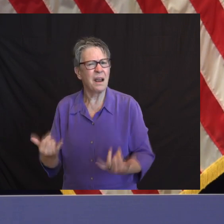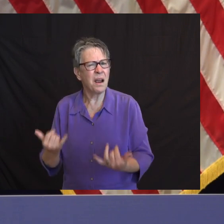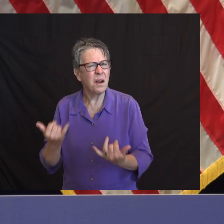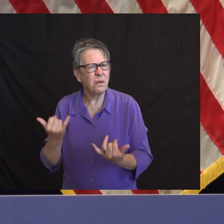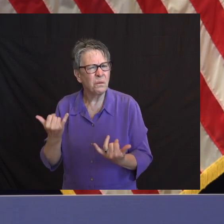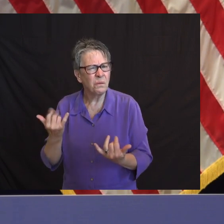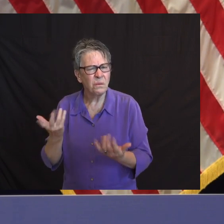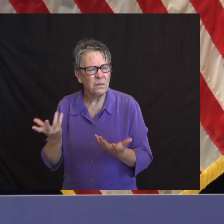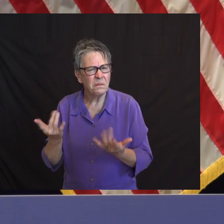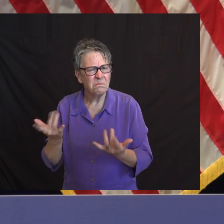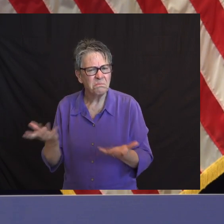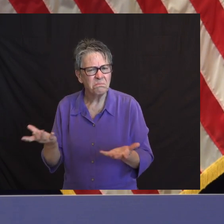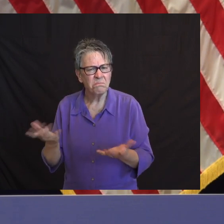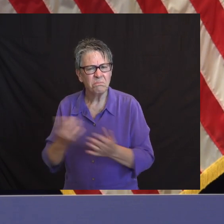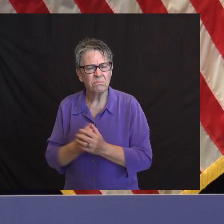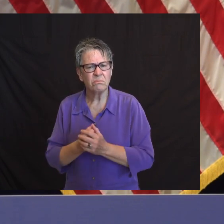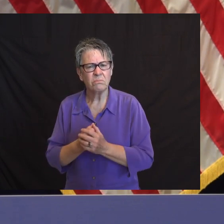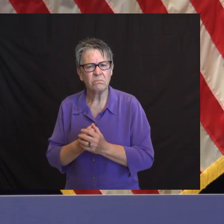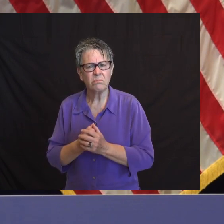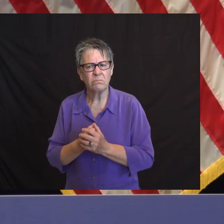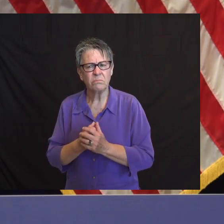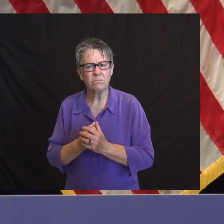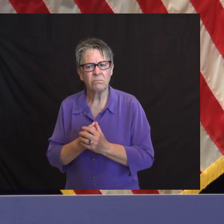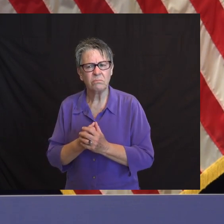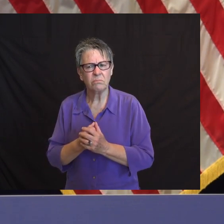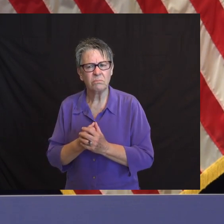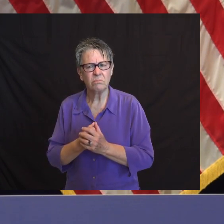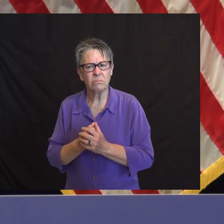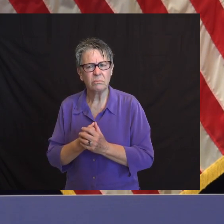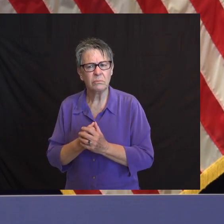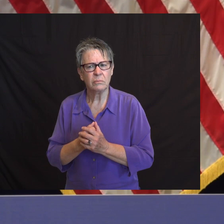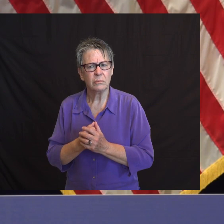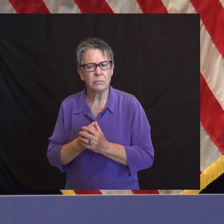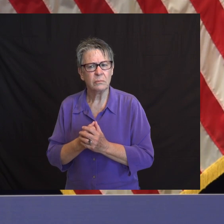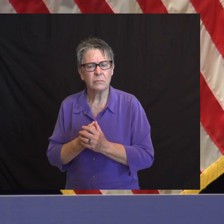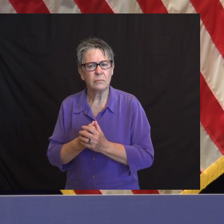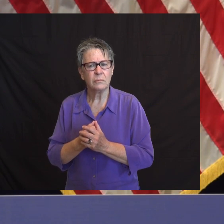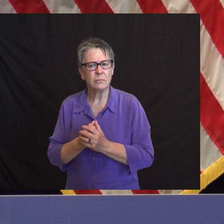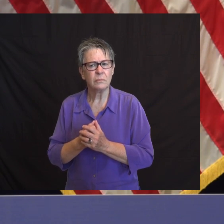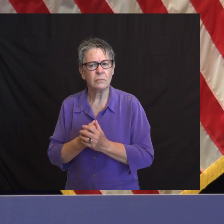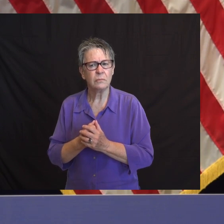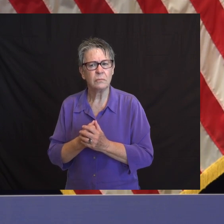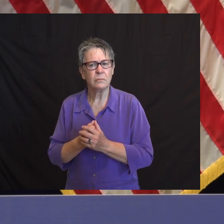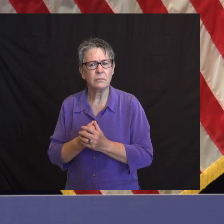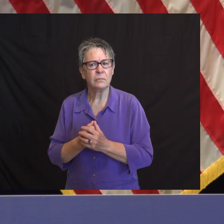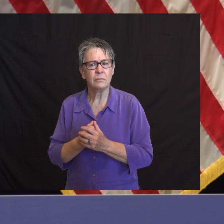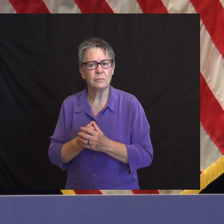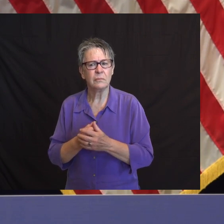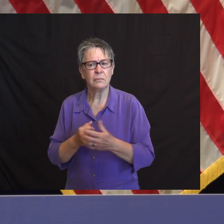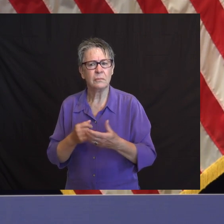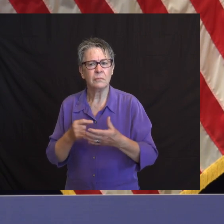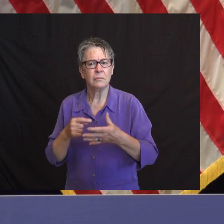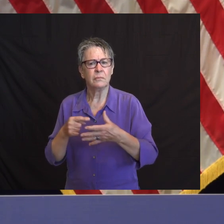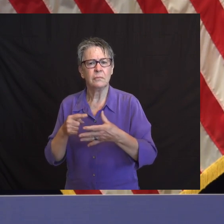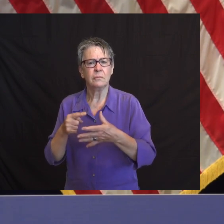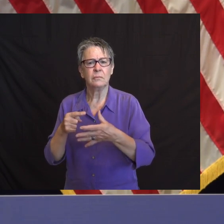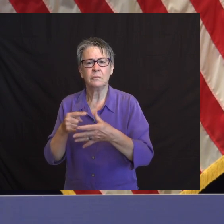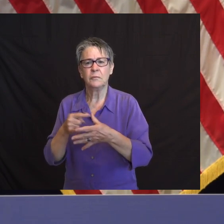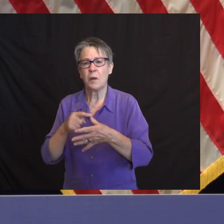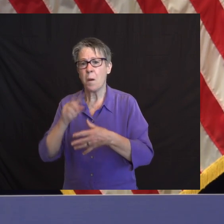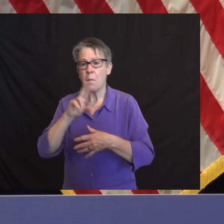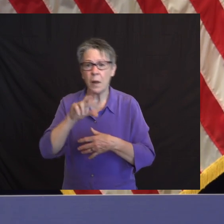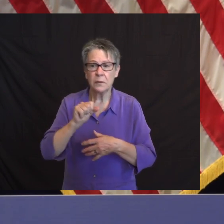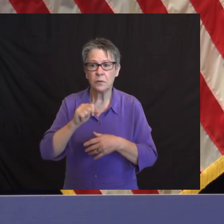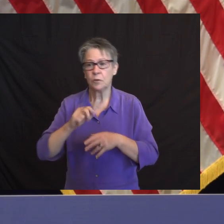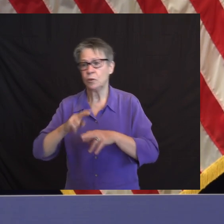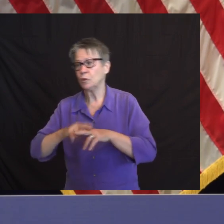so much capacity we can add back. This is a big challenge. And by the way, gives me the opportunity to do another commercial for the Gateway Project